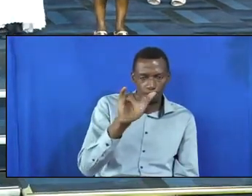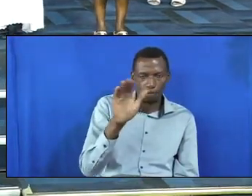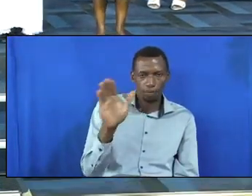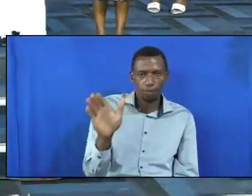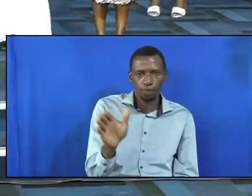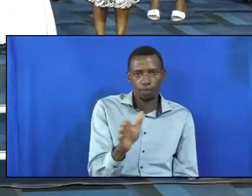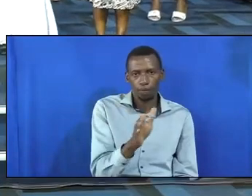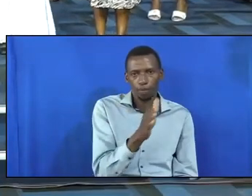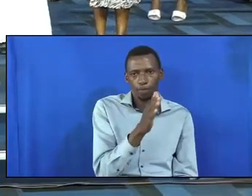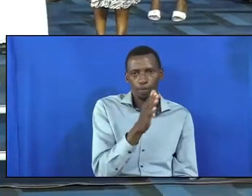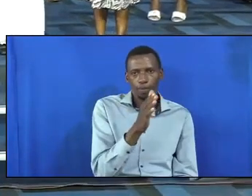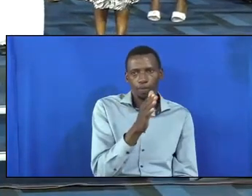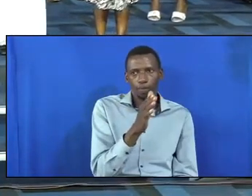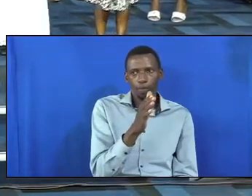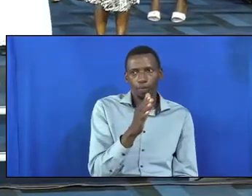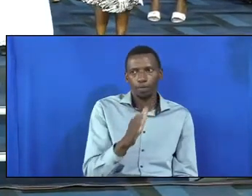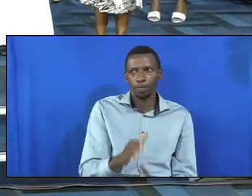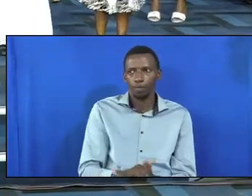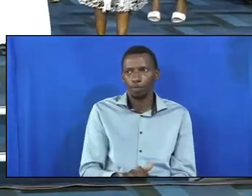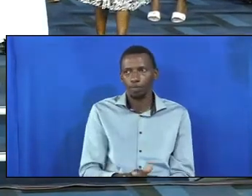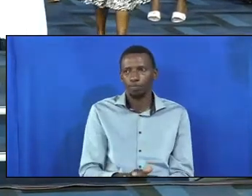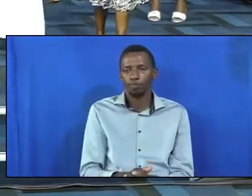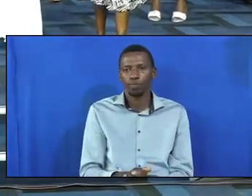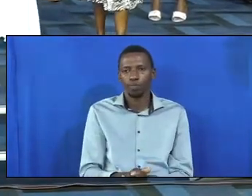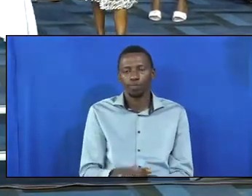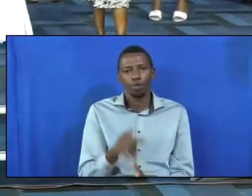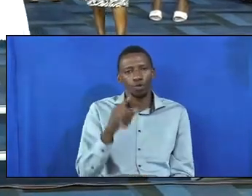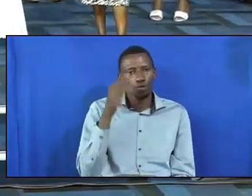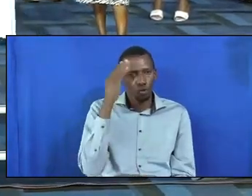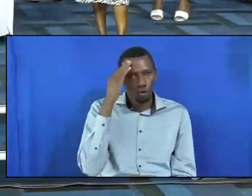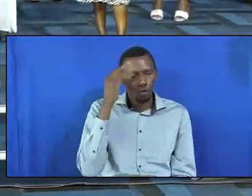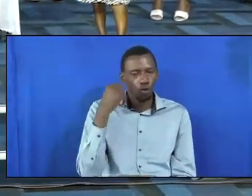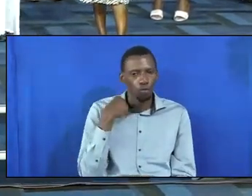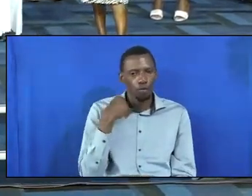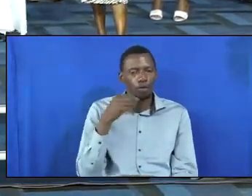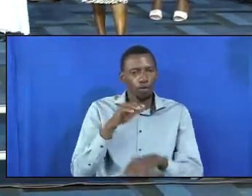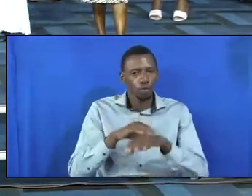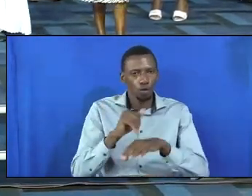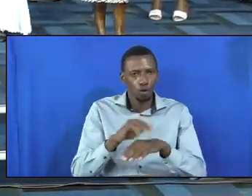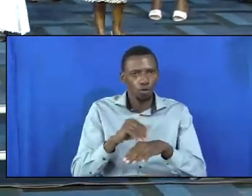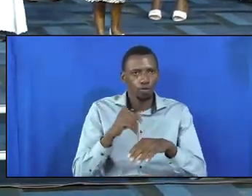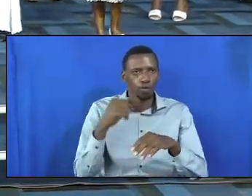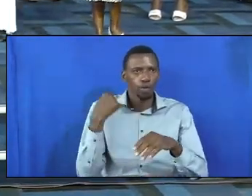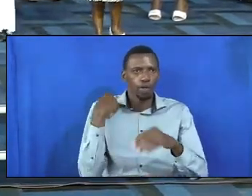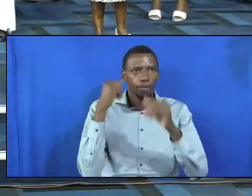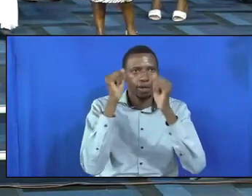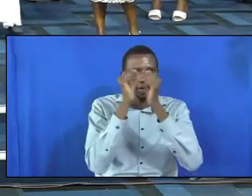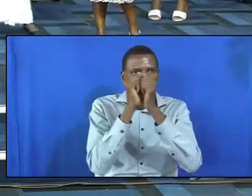No, I don't think that is the order. You know, I'm calling from number 10, coming this way.